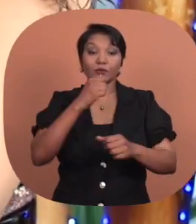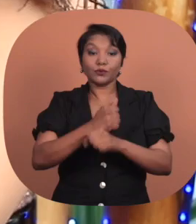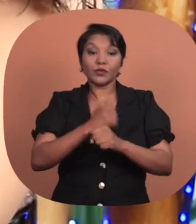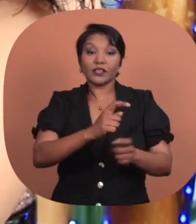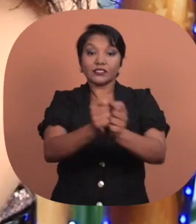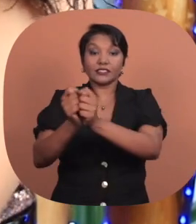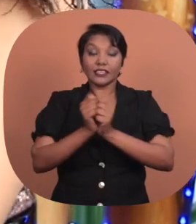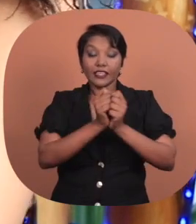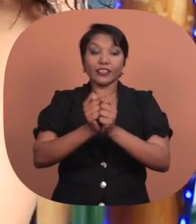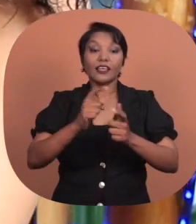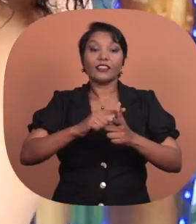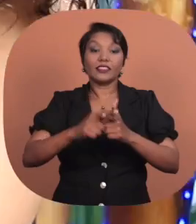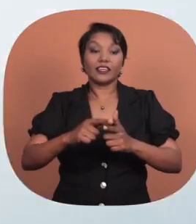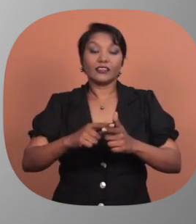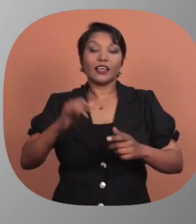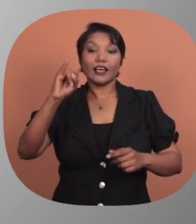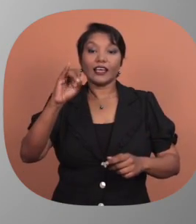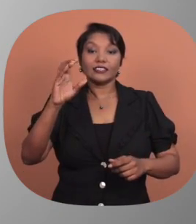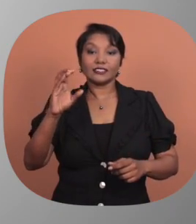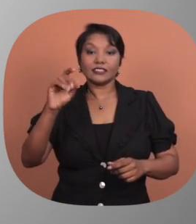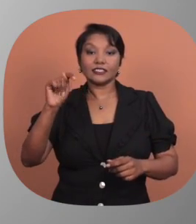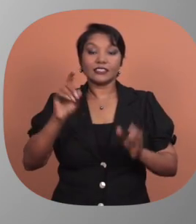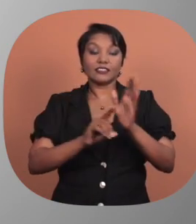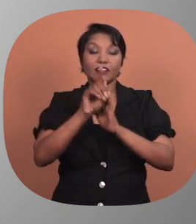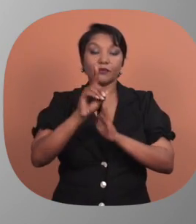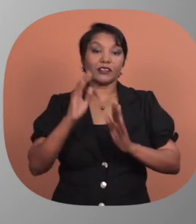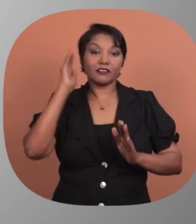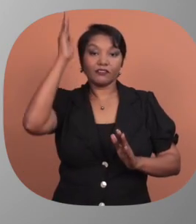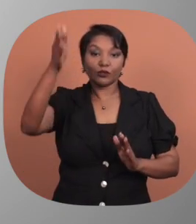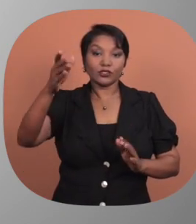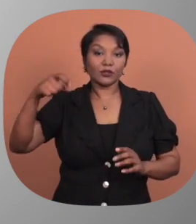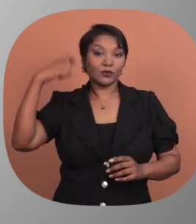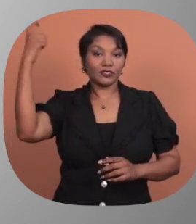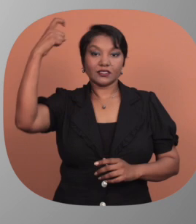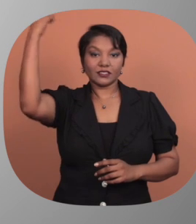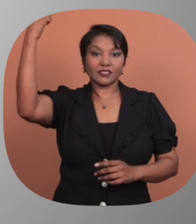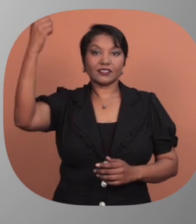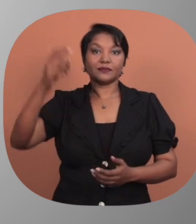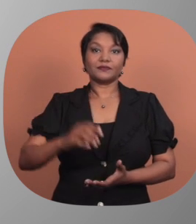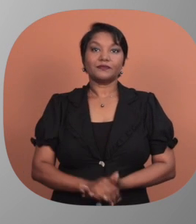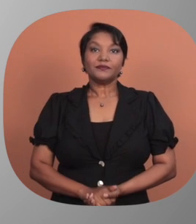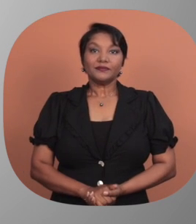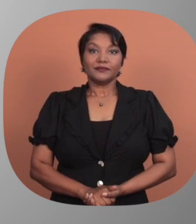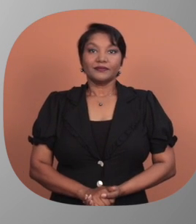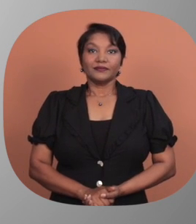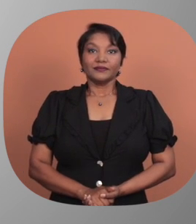public, we are poised to continue developing the ICT ecosystem and bridging the digital divide.